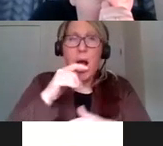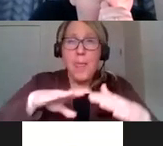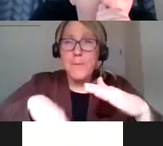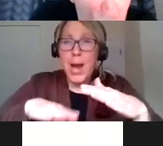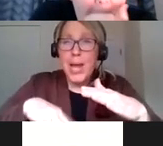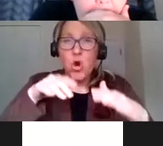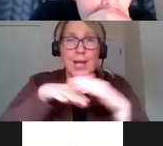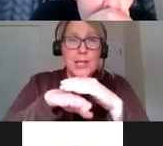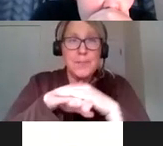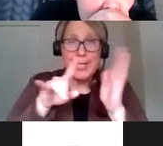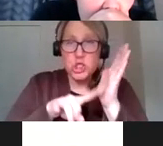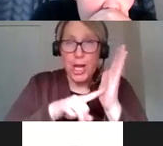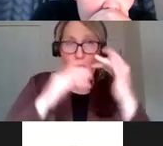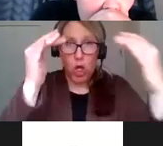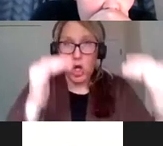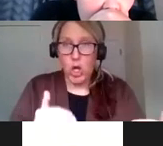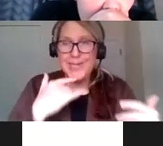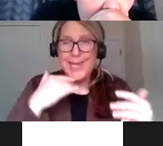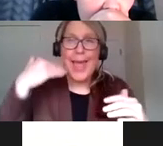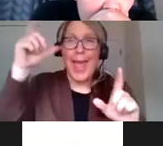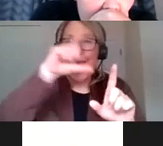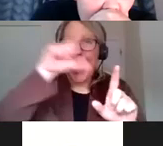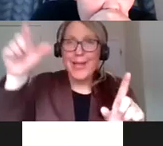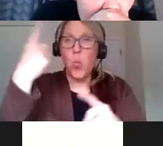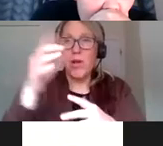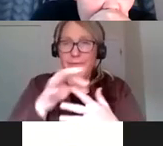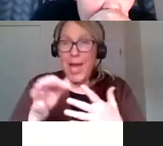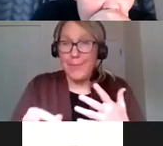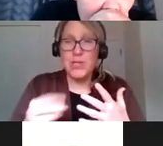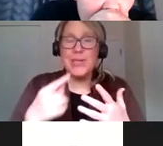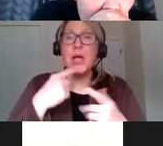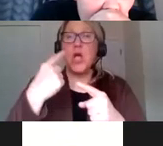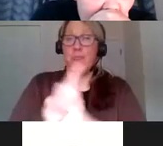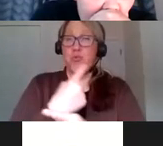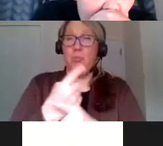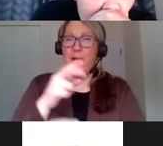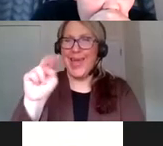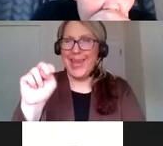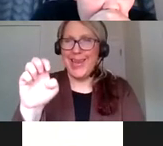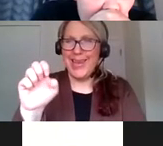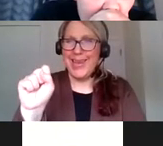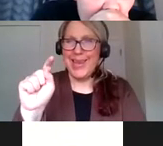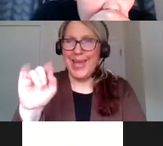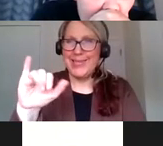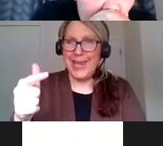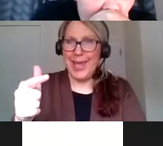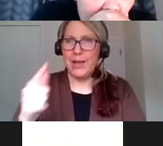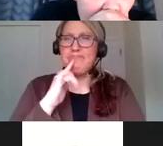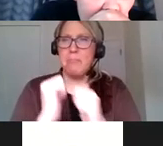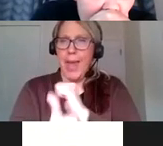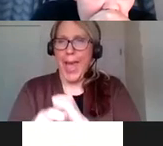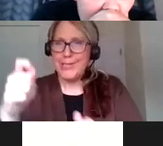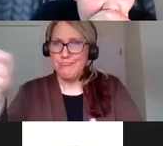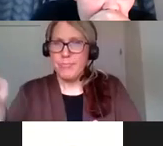accessibility checker, and it says headings, which is one of the options, and it says appropriate nesting passed. All